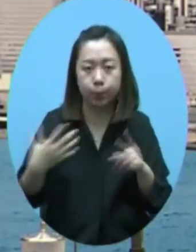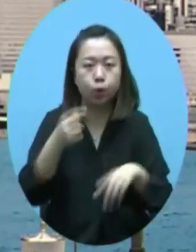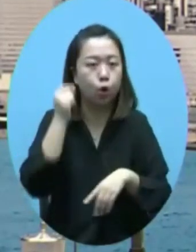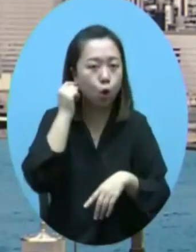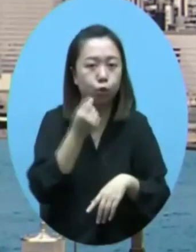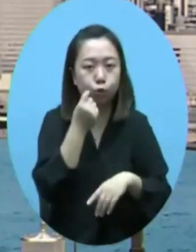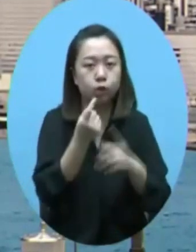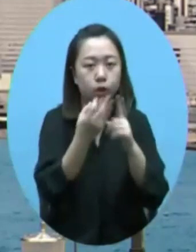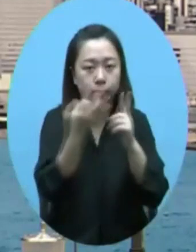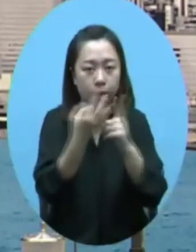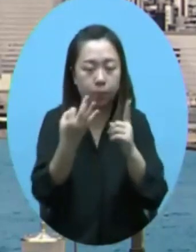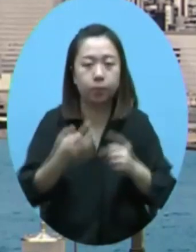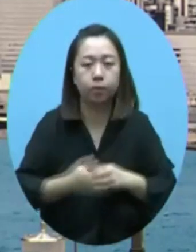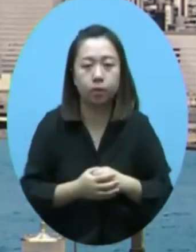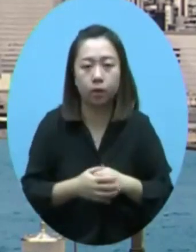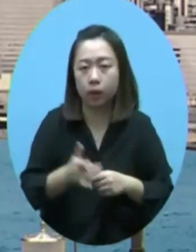1375 is a 13-year-old female.